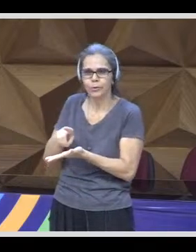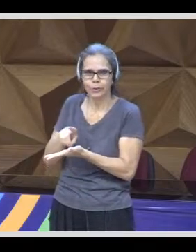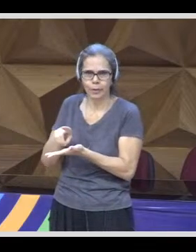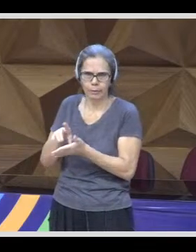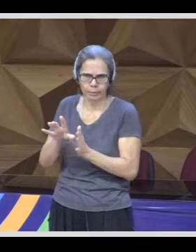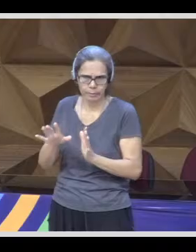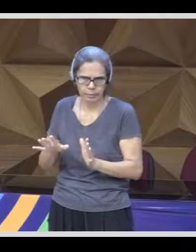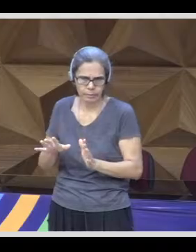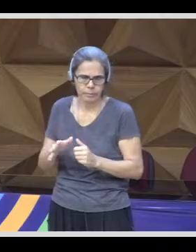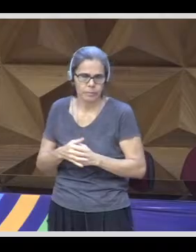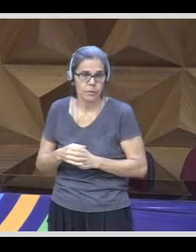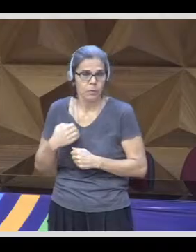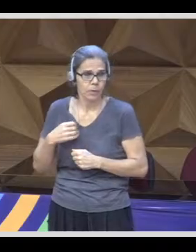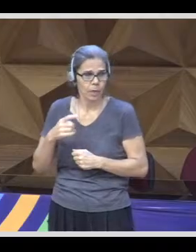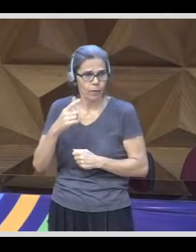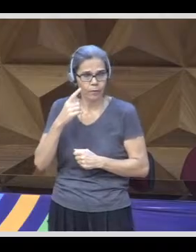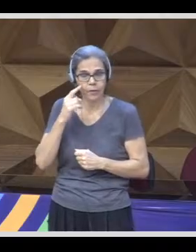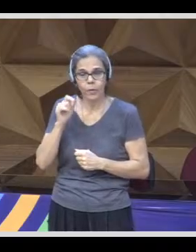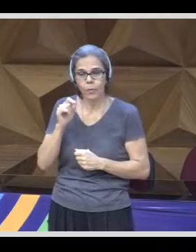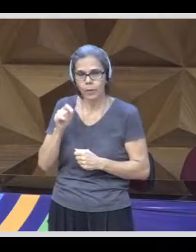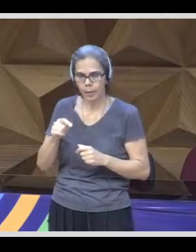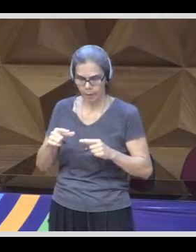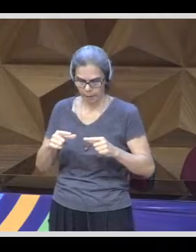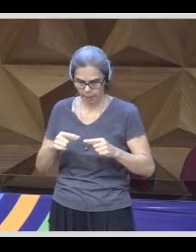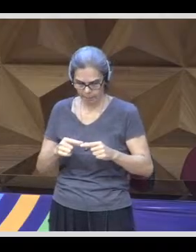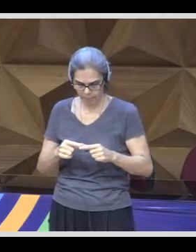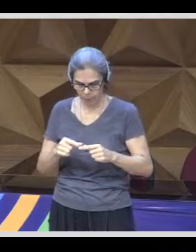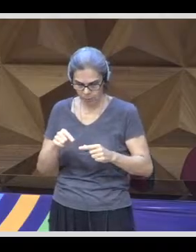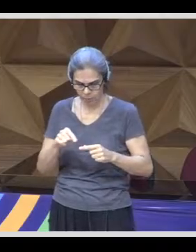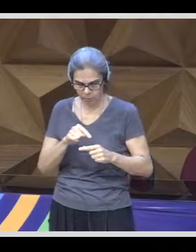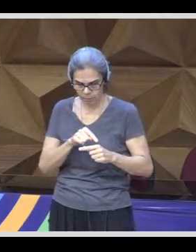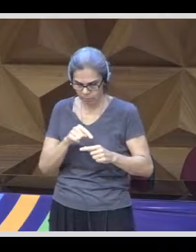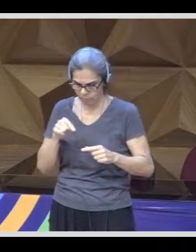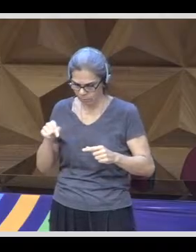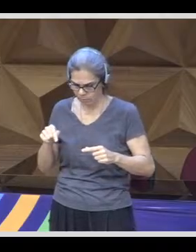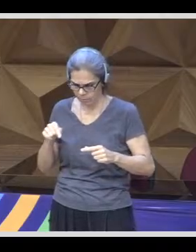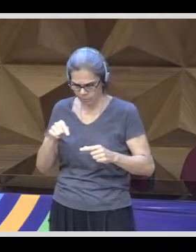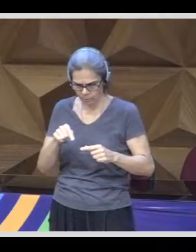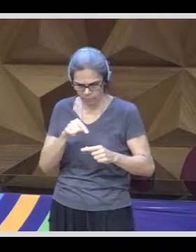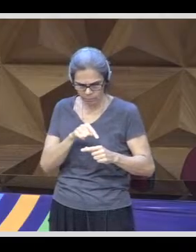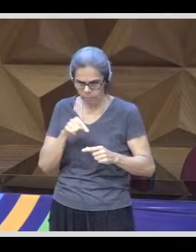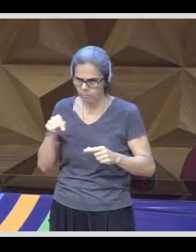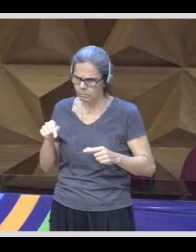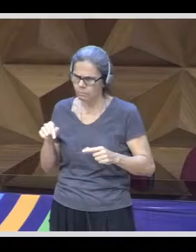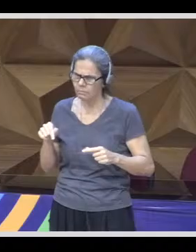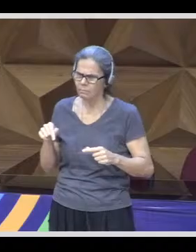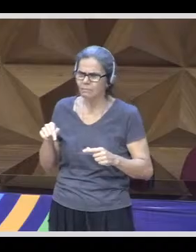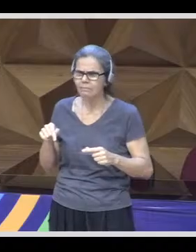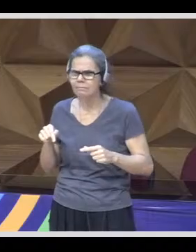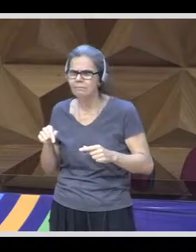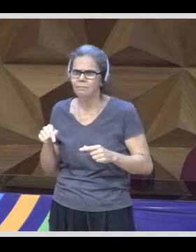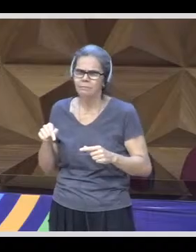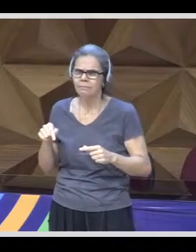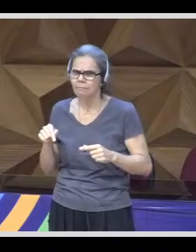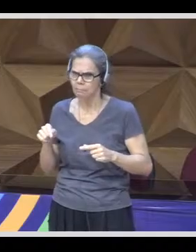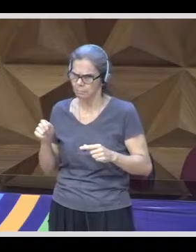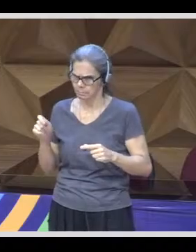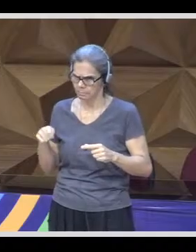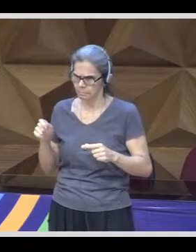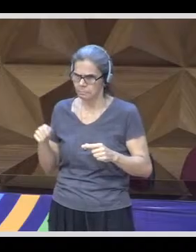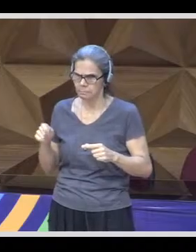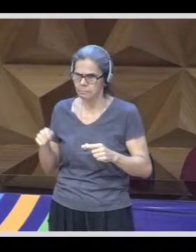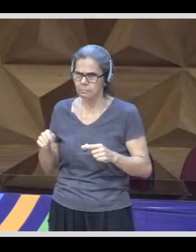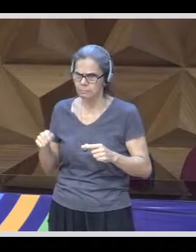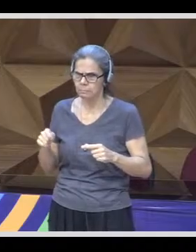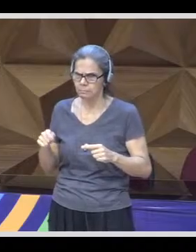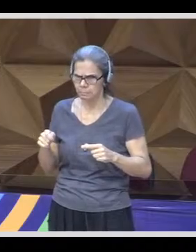some probability, there is a hypothesis test here, it should be coordination. The chance that it's not coordination